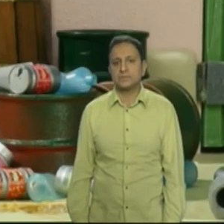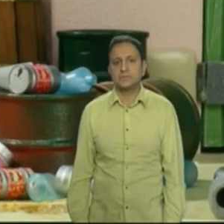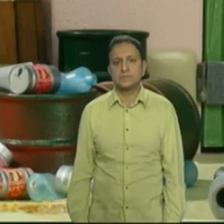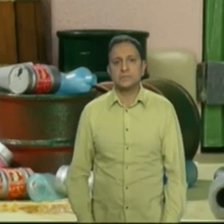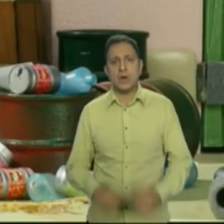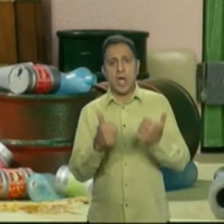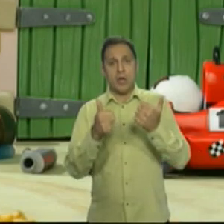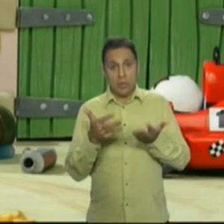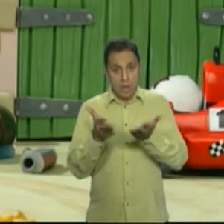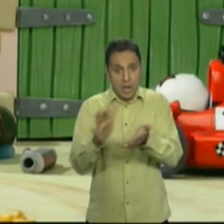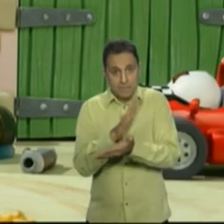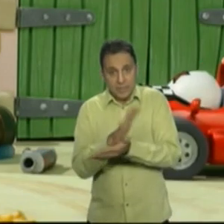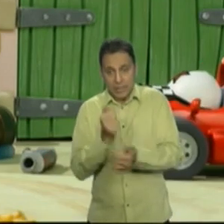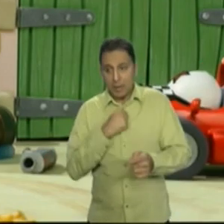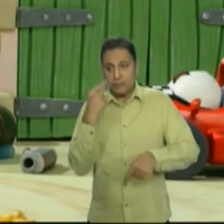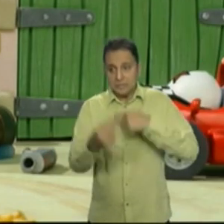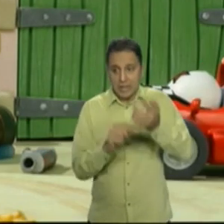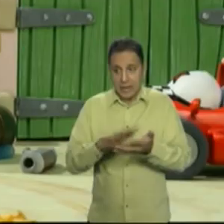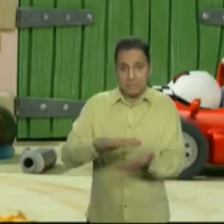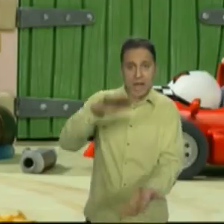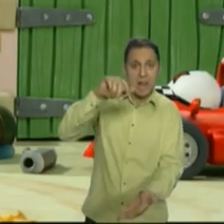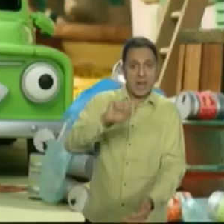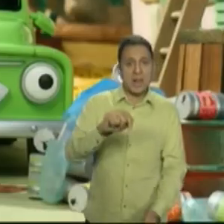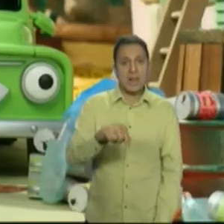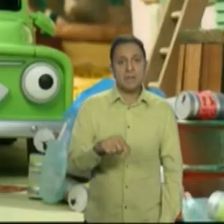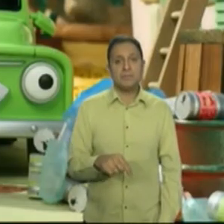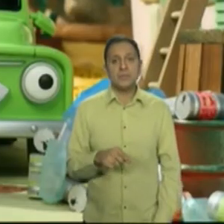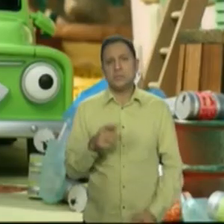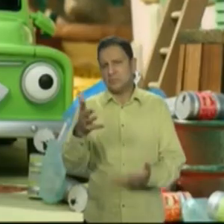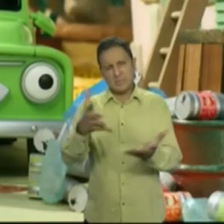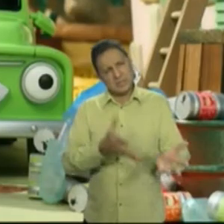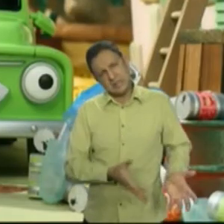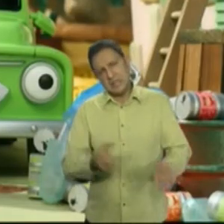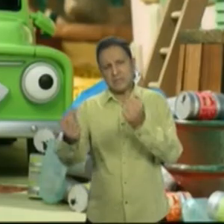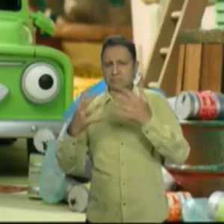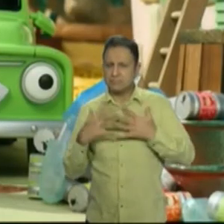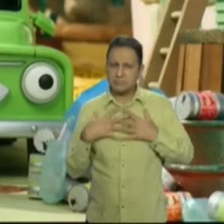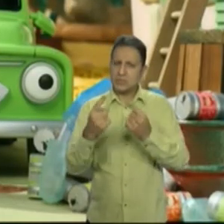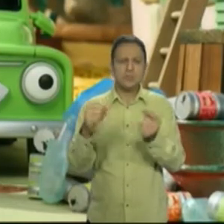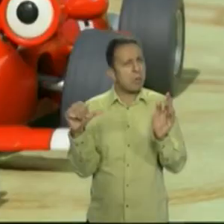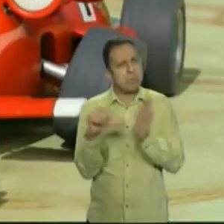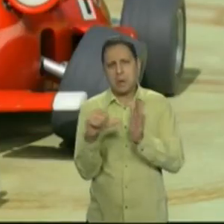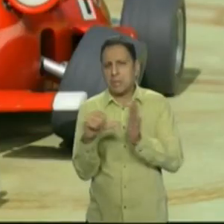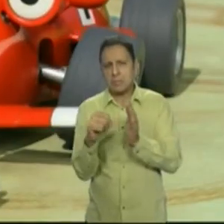There you go, Rory. That's my recycling pile. You're welcome to take whatever you